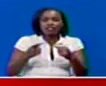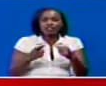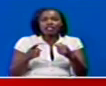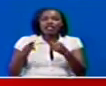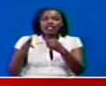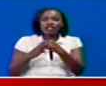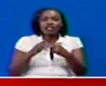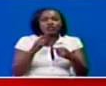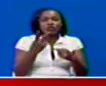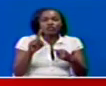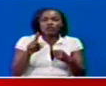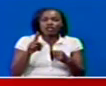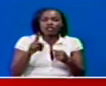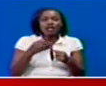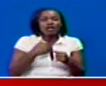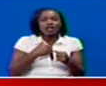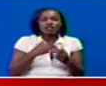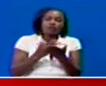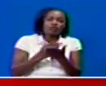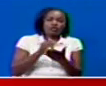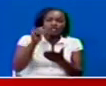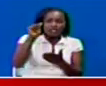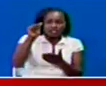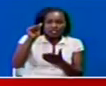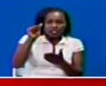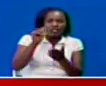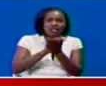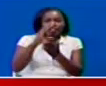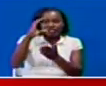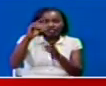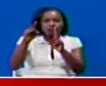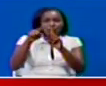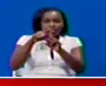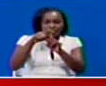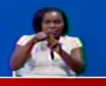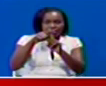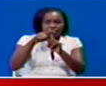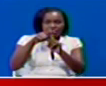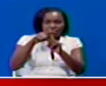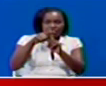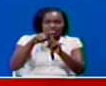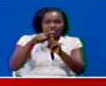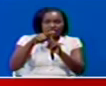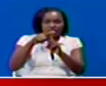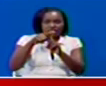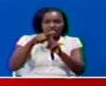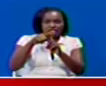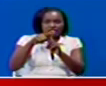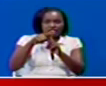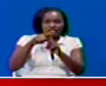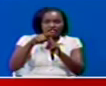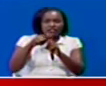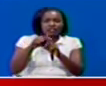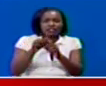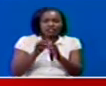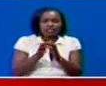88,929 scored between A and C plus, which means we are going to result.